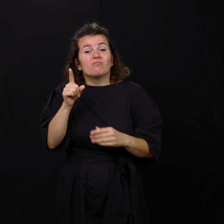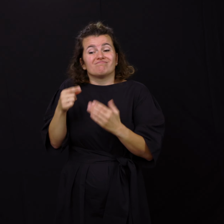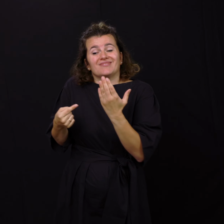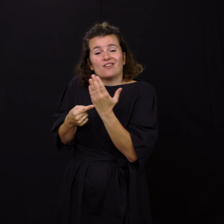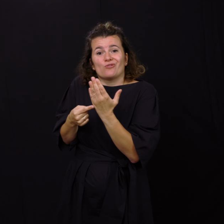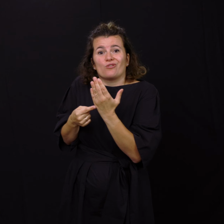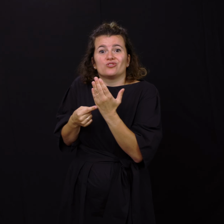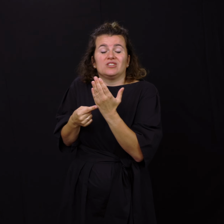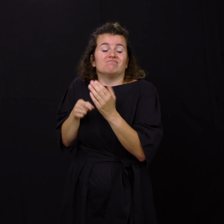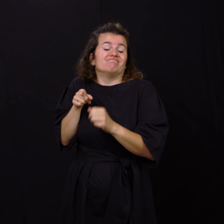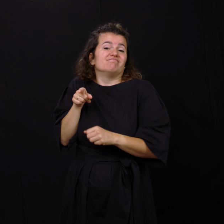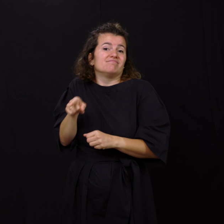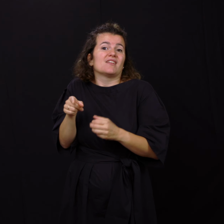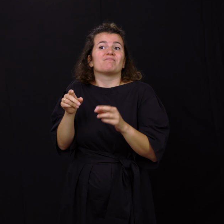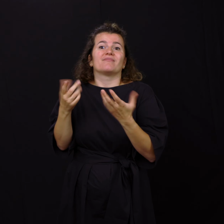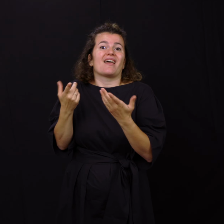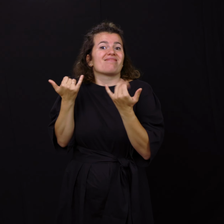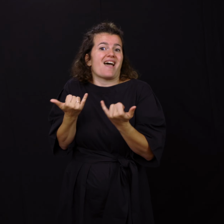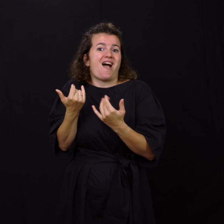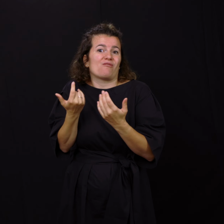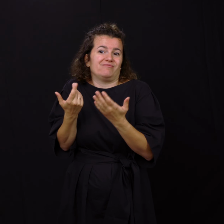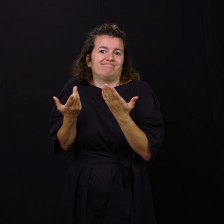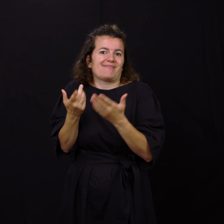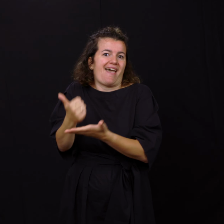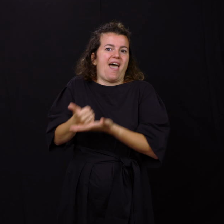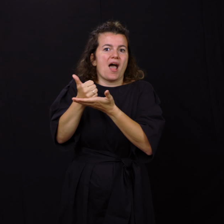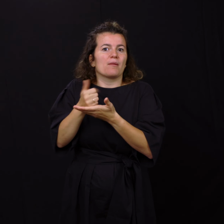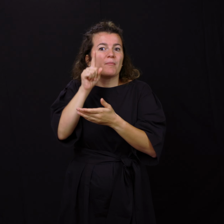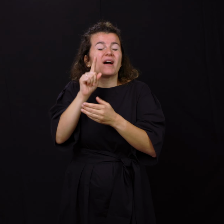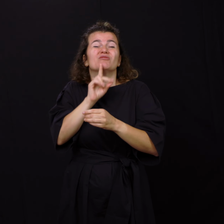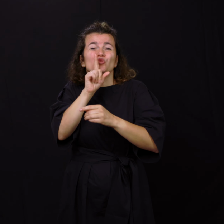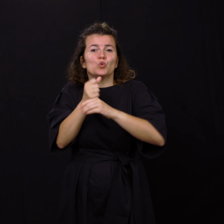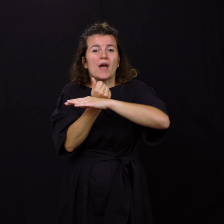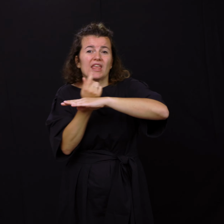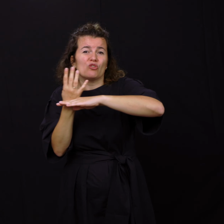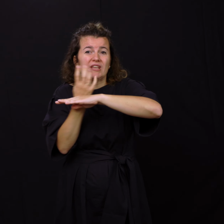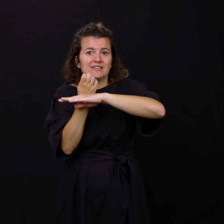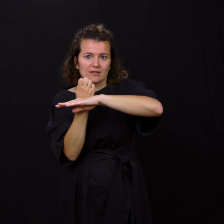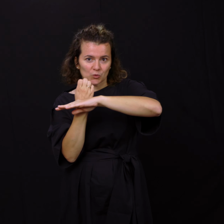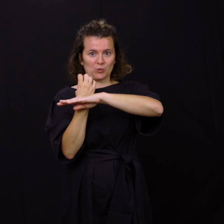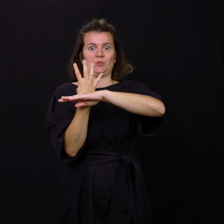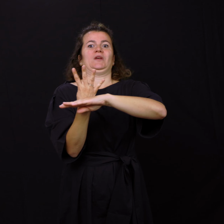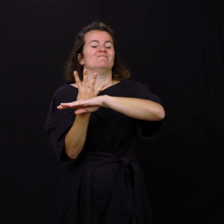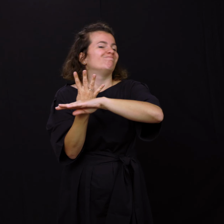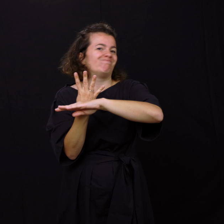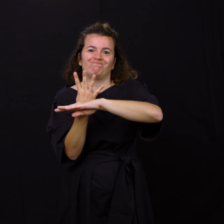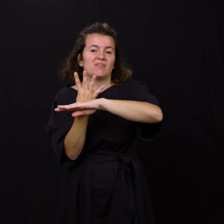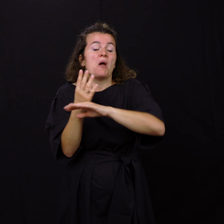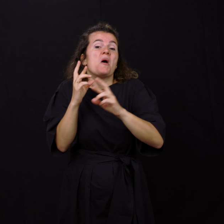But a lot of water will run through the well, I think, Right. before we will get there. Yeah.